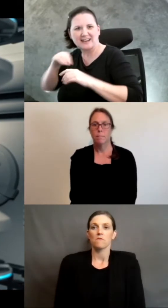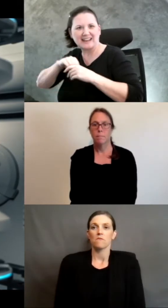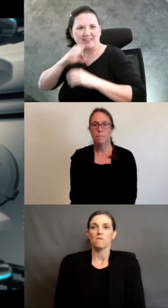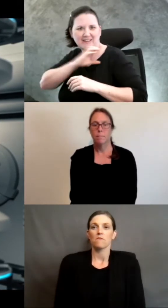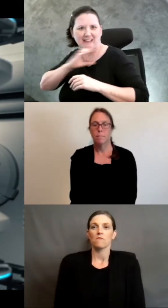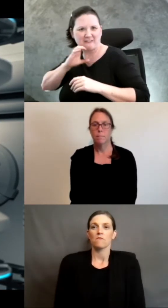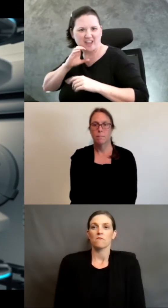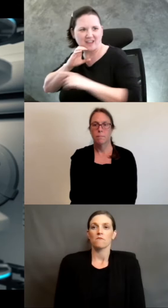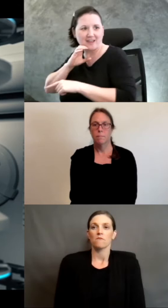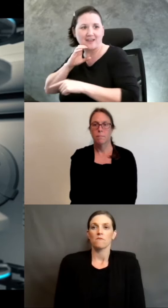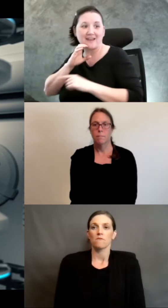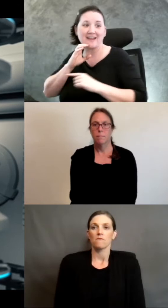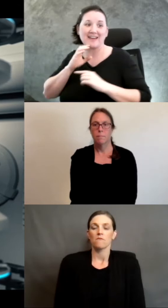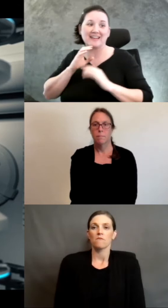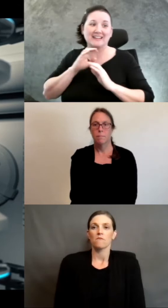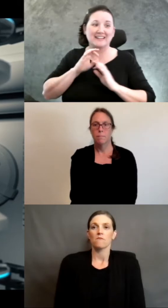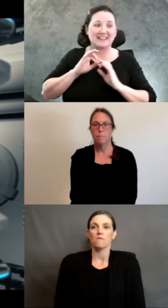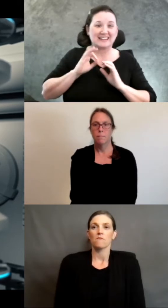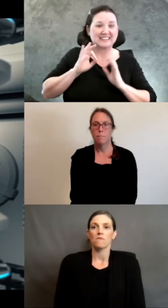to jam the signal.